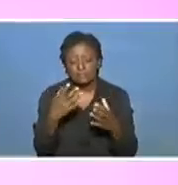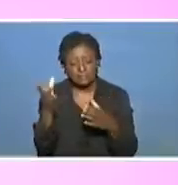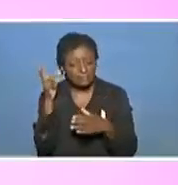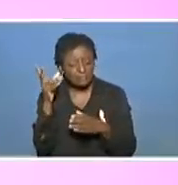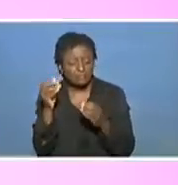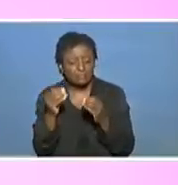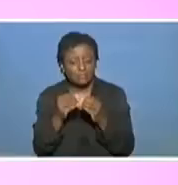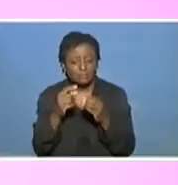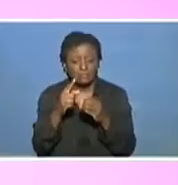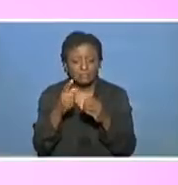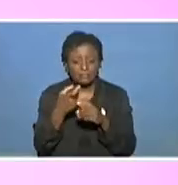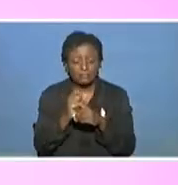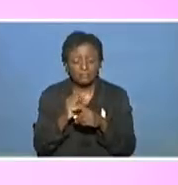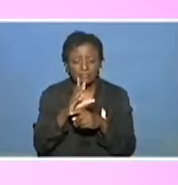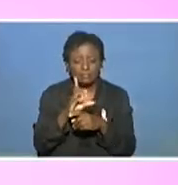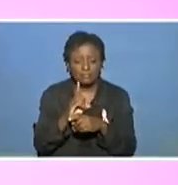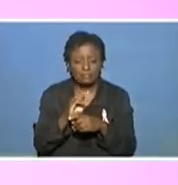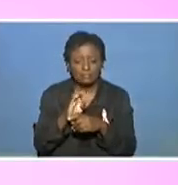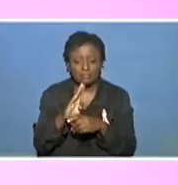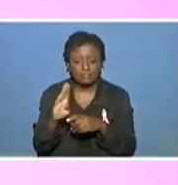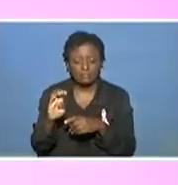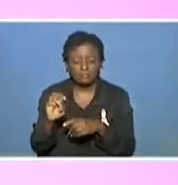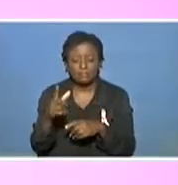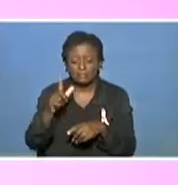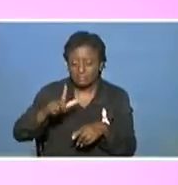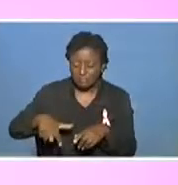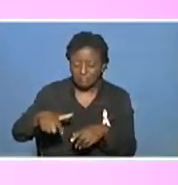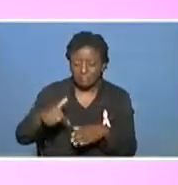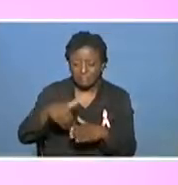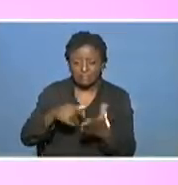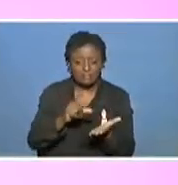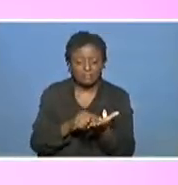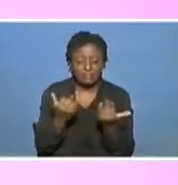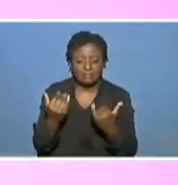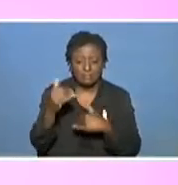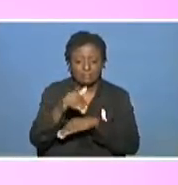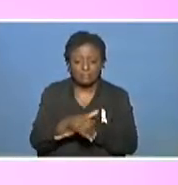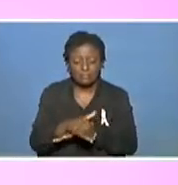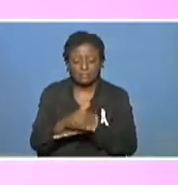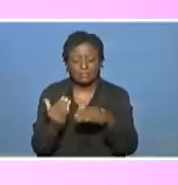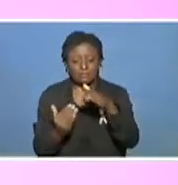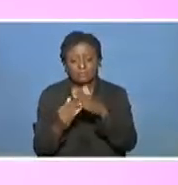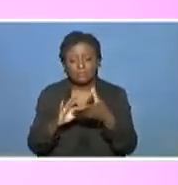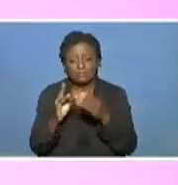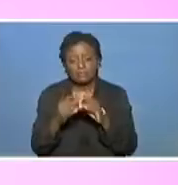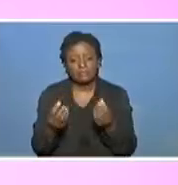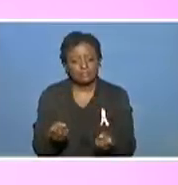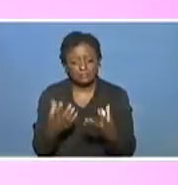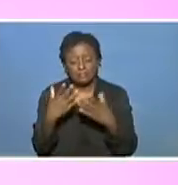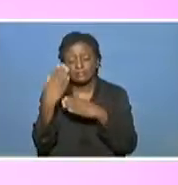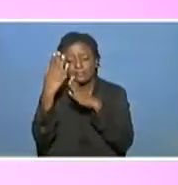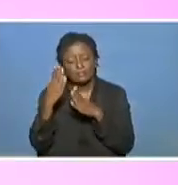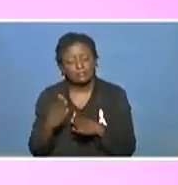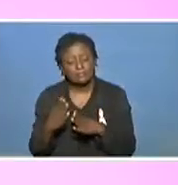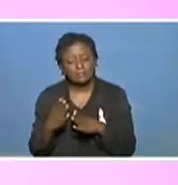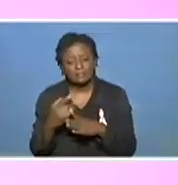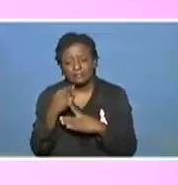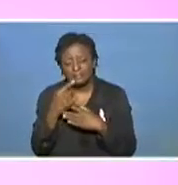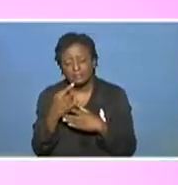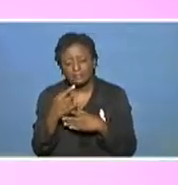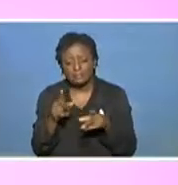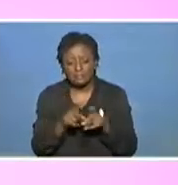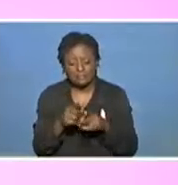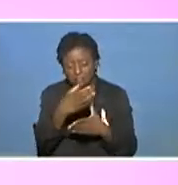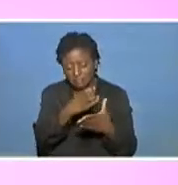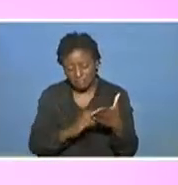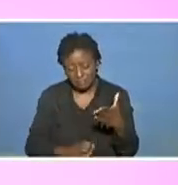more from Debbie later in our newscast. Now on to tonight's top story. Many Bahamians contend that as the cost